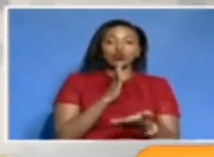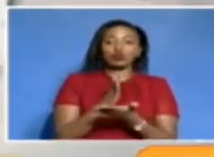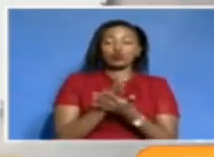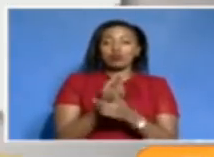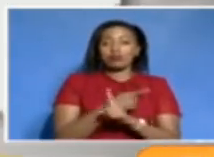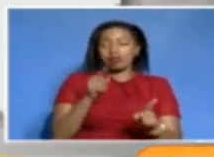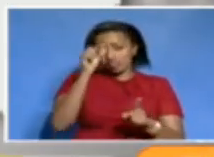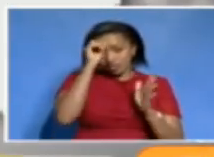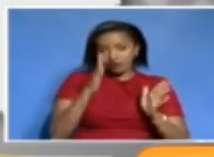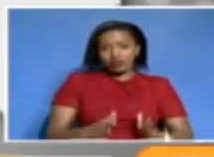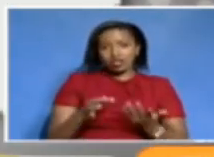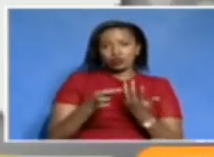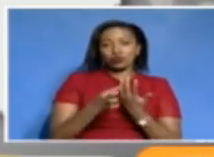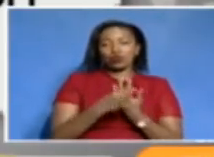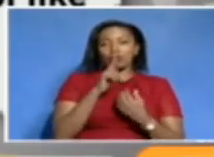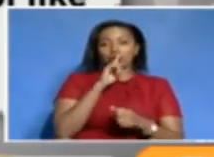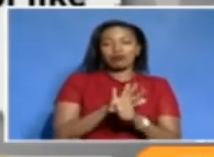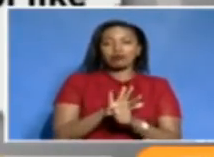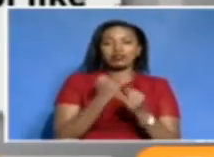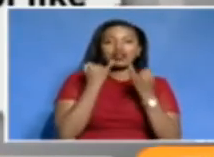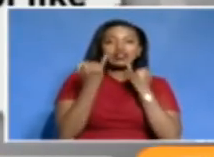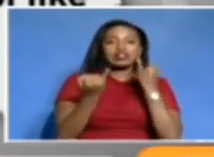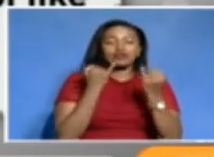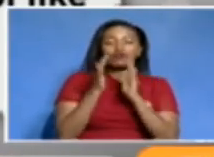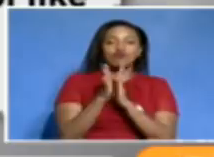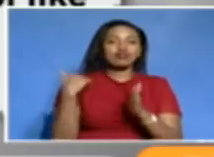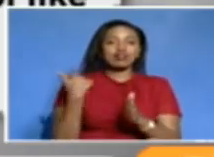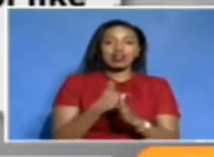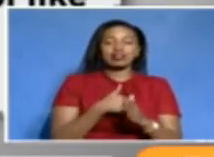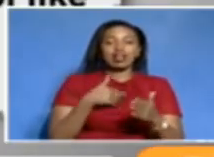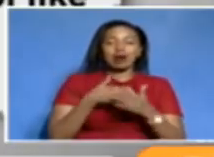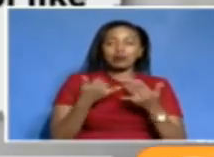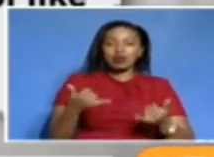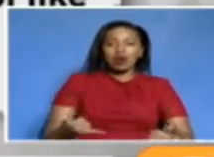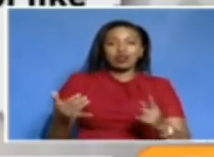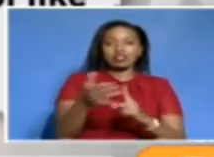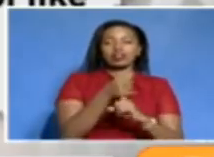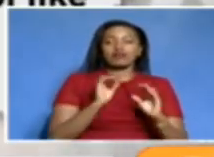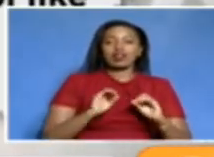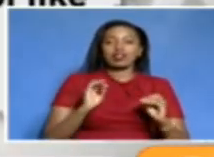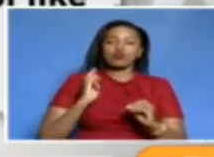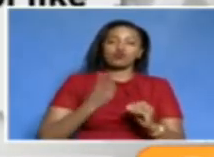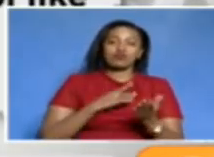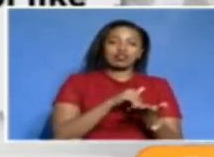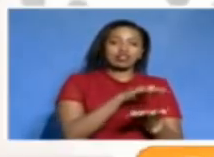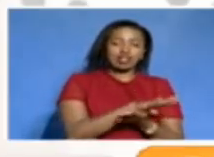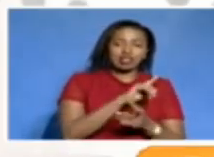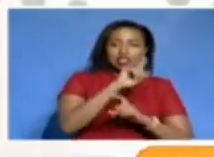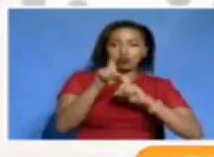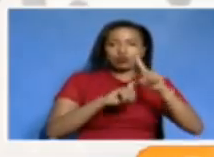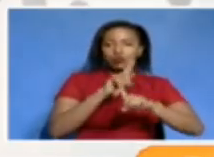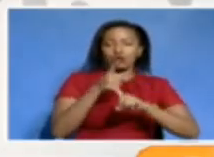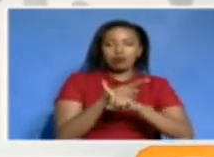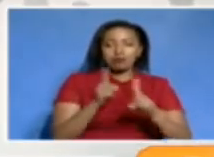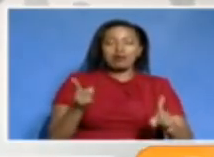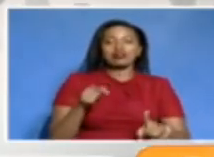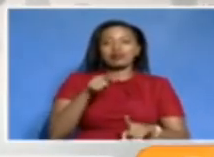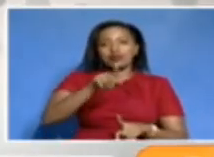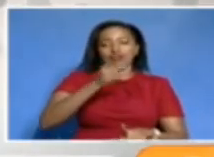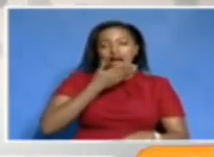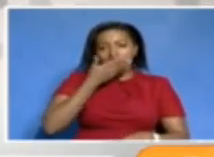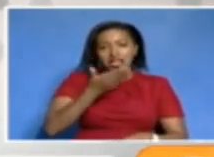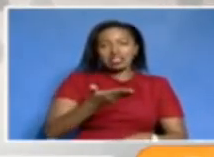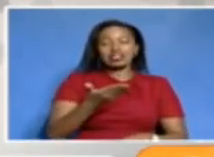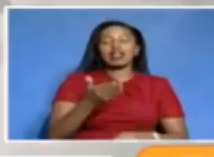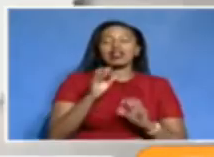for an interview with us have not been forthcoming. We also sent him the questions we had for him, but received no answers from